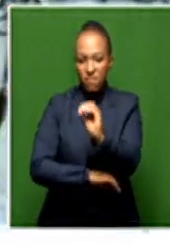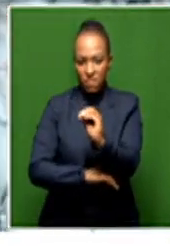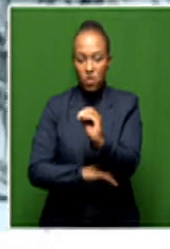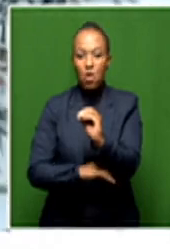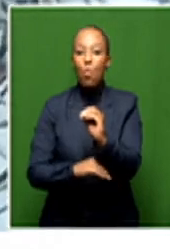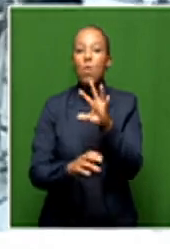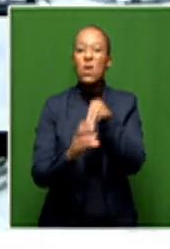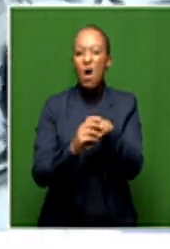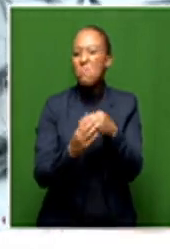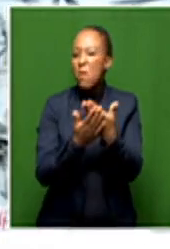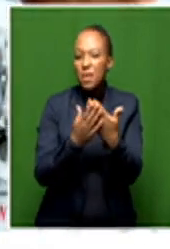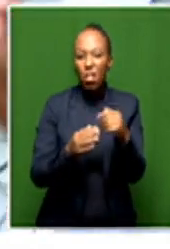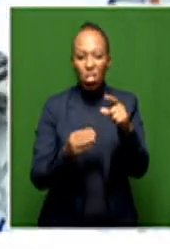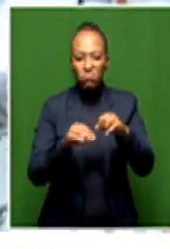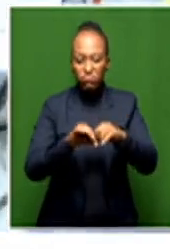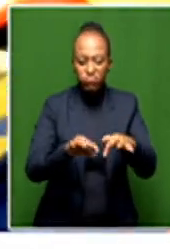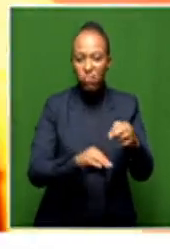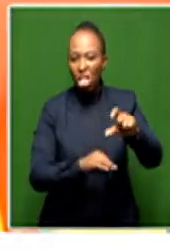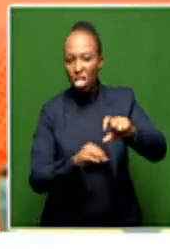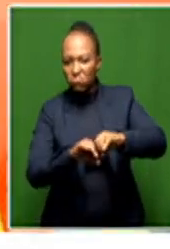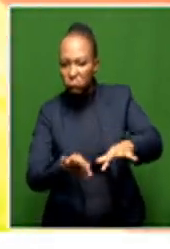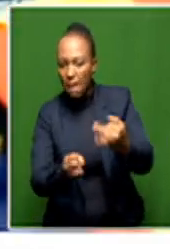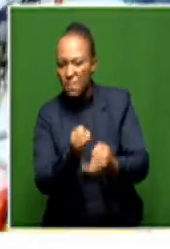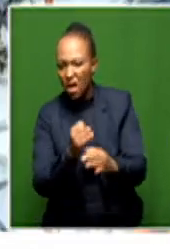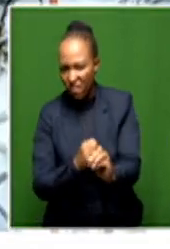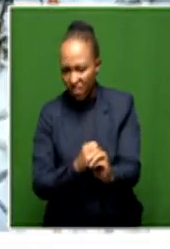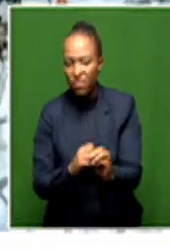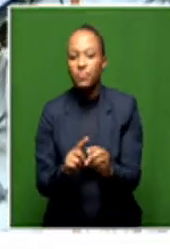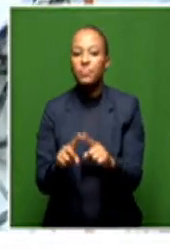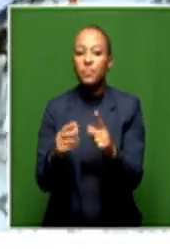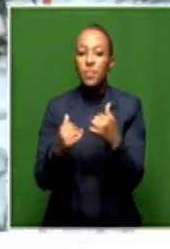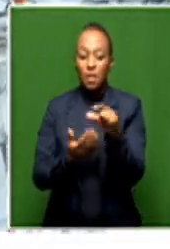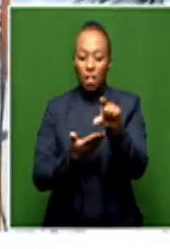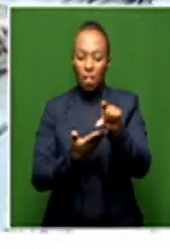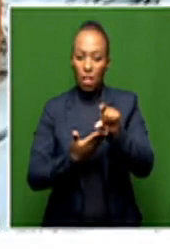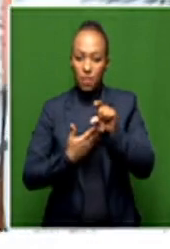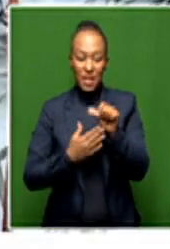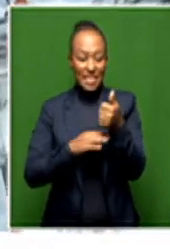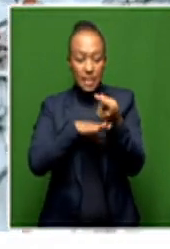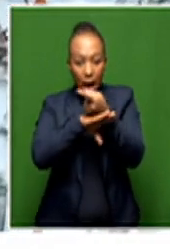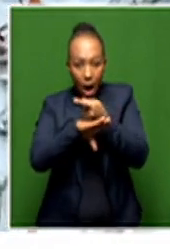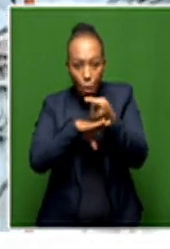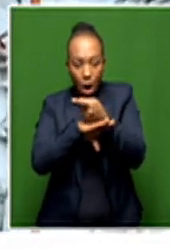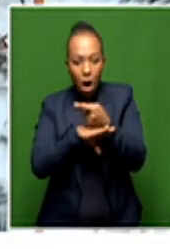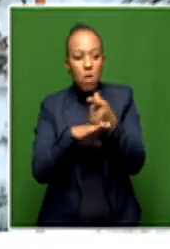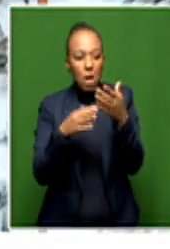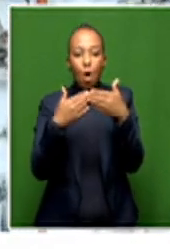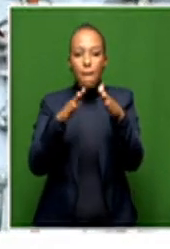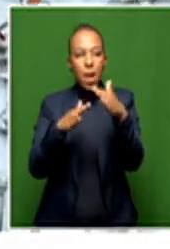into account. So they have that vial can for only 6 hours to be out in the